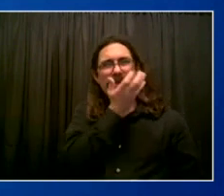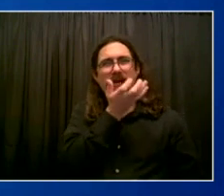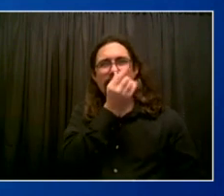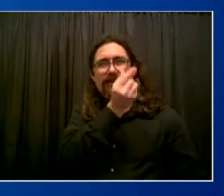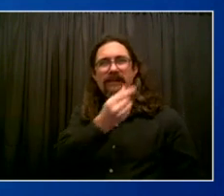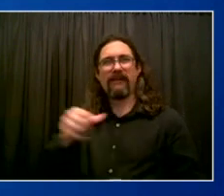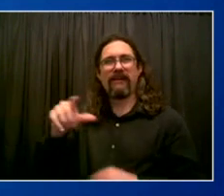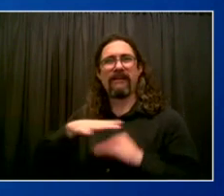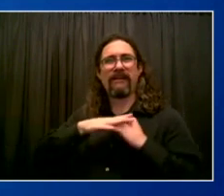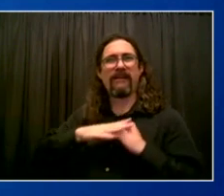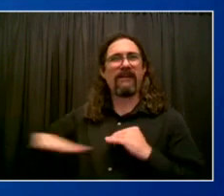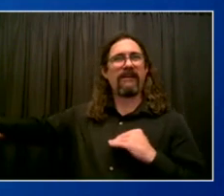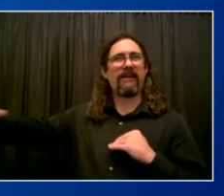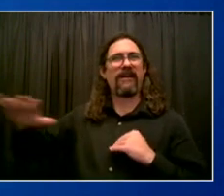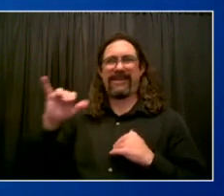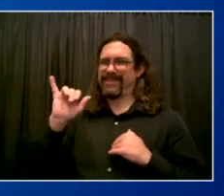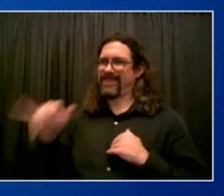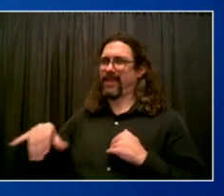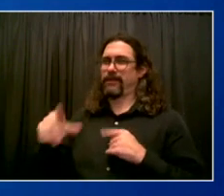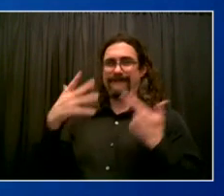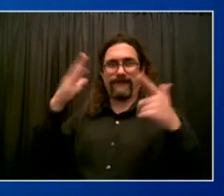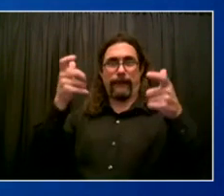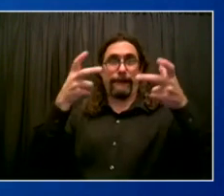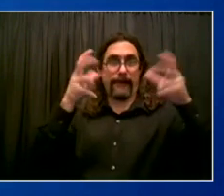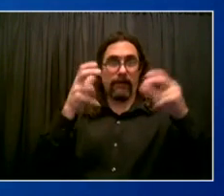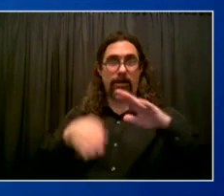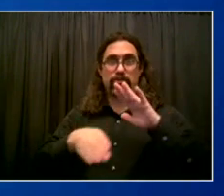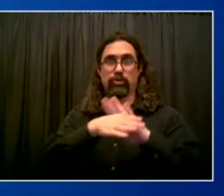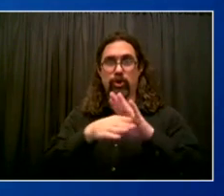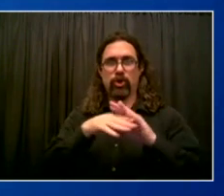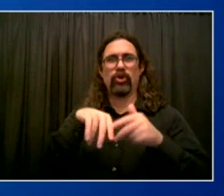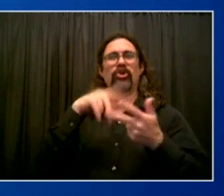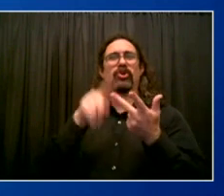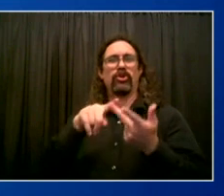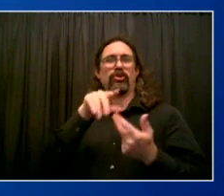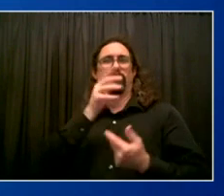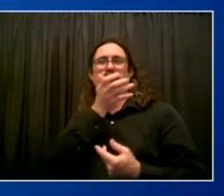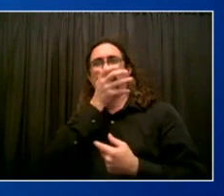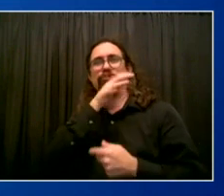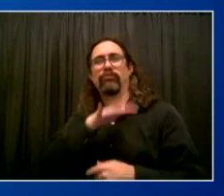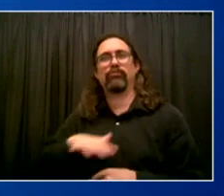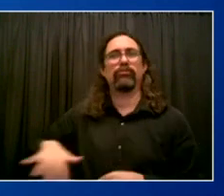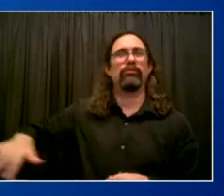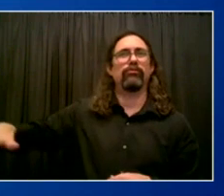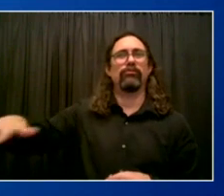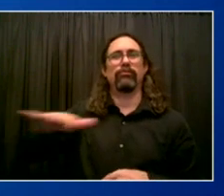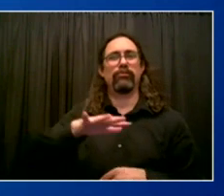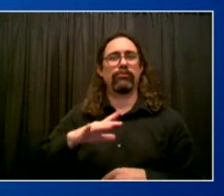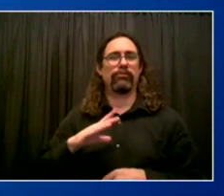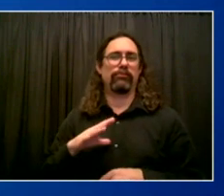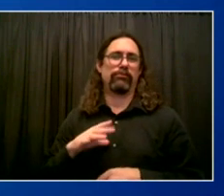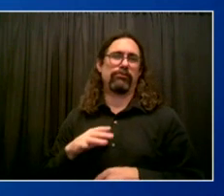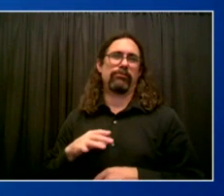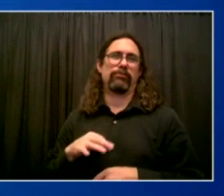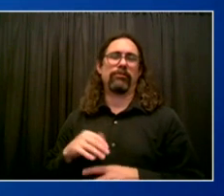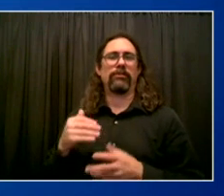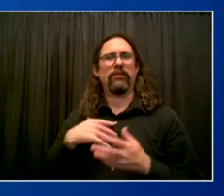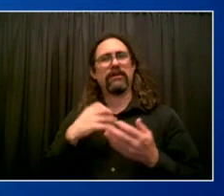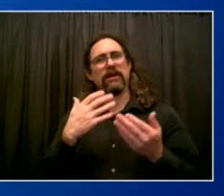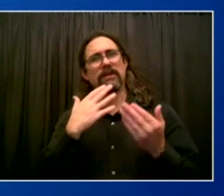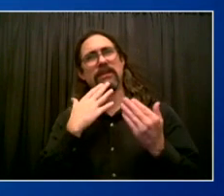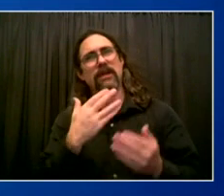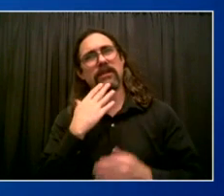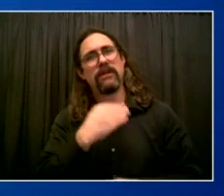that field and playing on that field and on those courts and that soccer pitch. So thank you so much, Mr. Mayor, because you made this possible with your support,